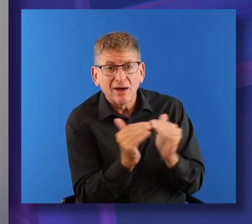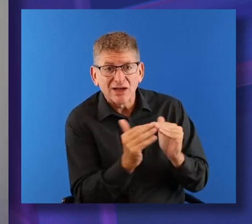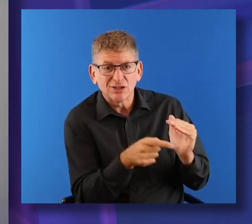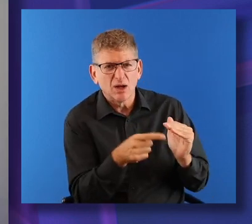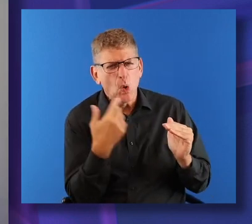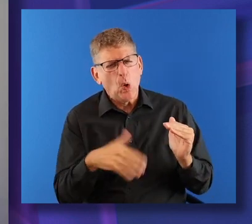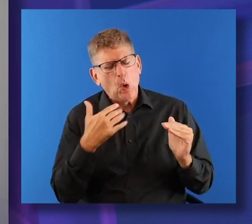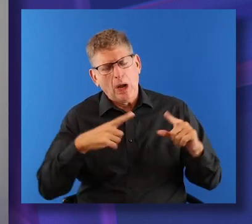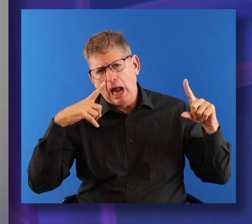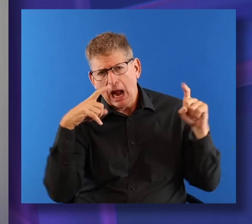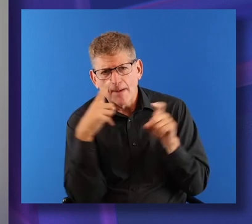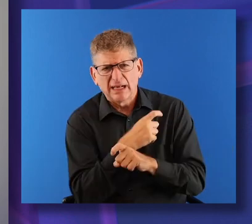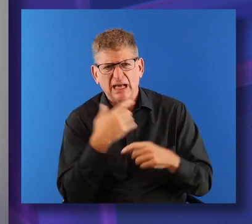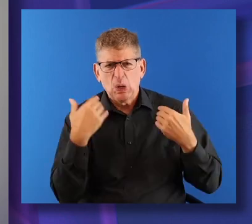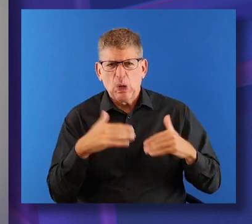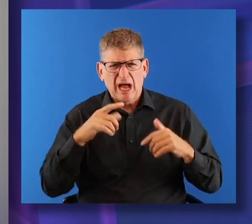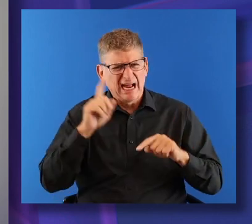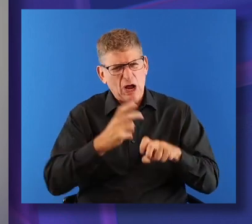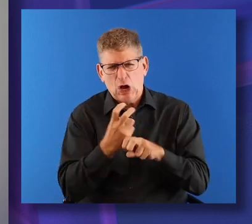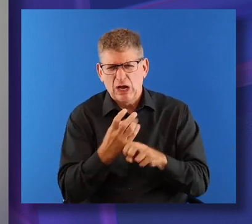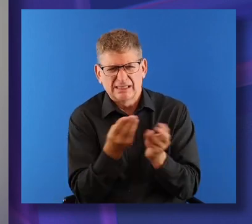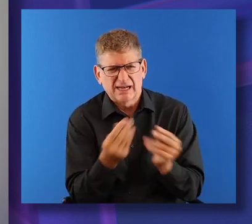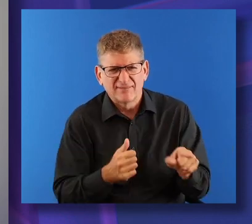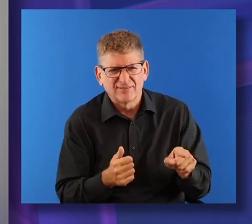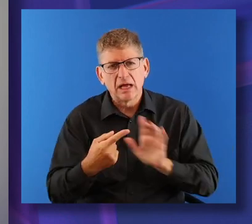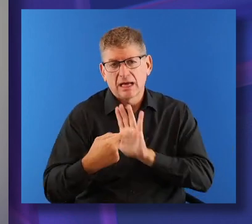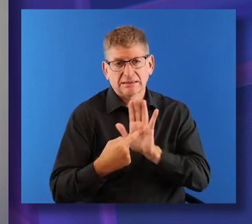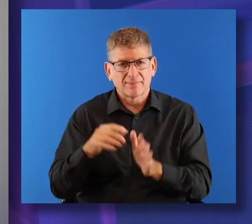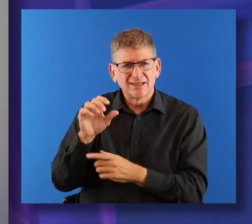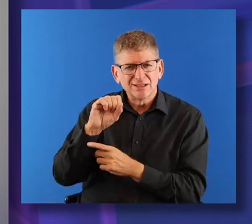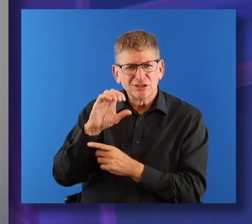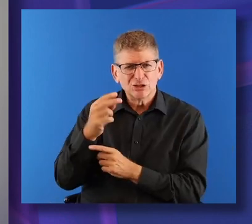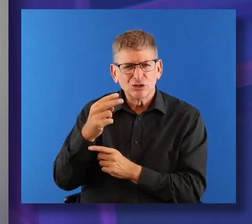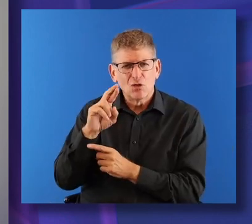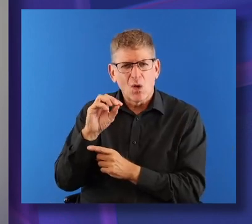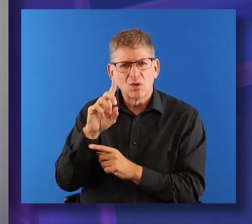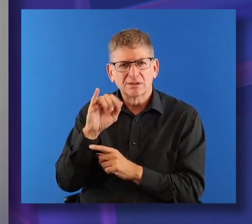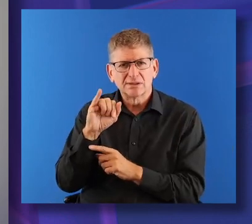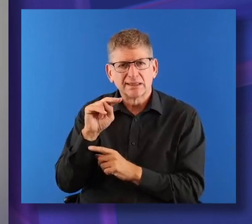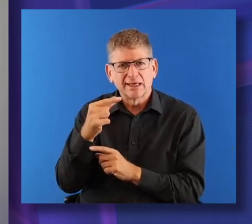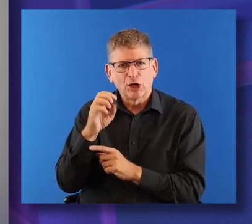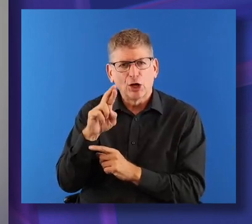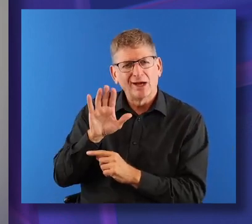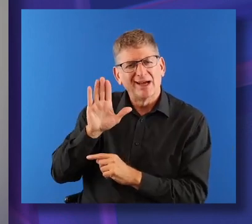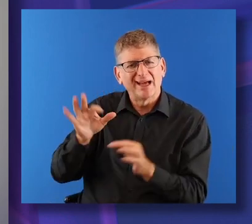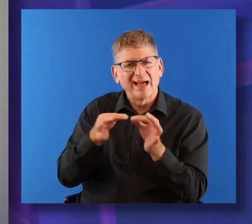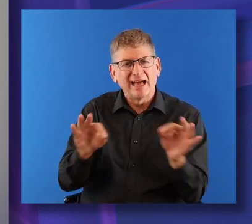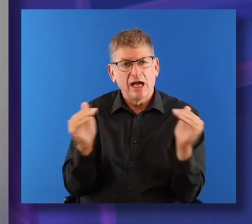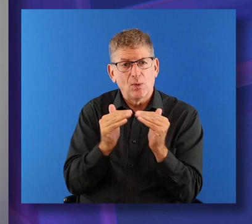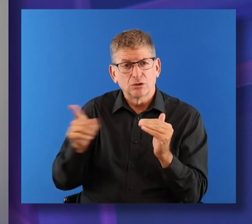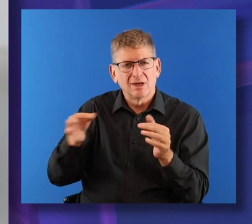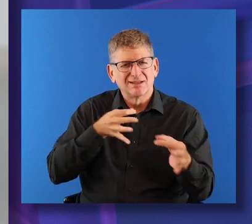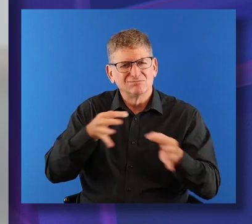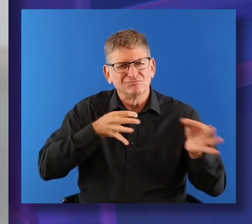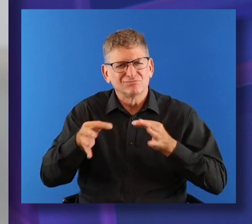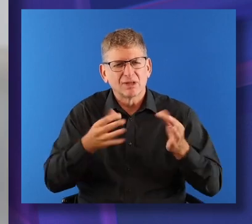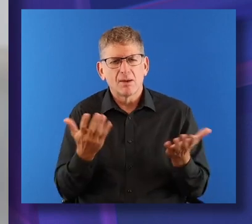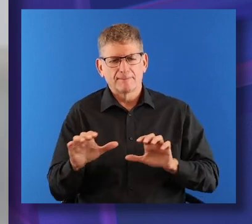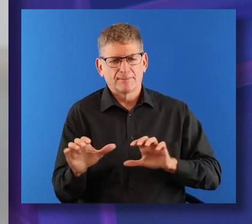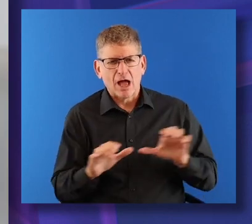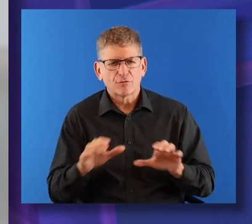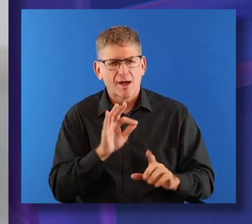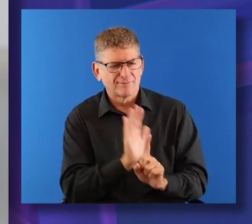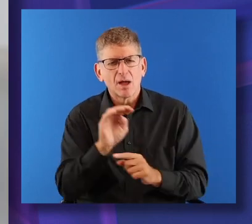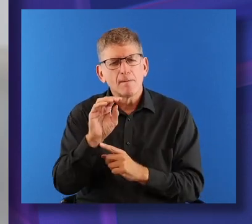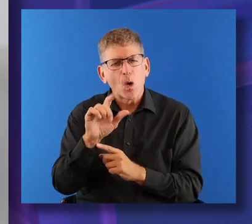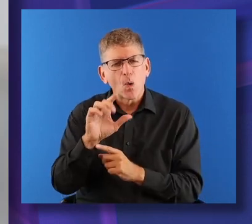Schrödinger's equation describes the behavior of molecules and materials at the subatomic level with exquisite precision. And yet